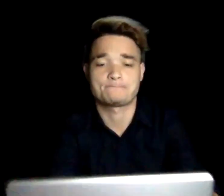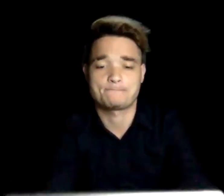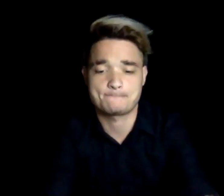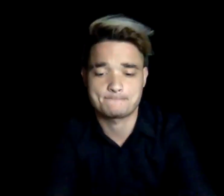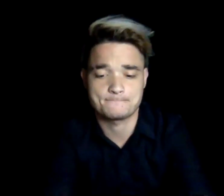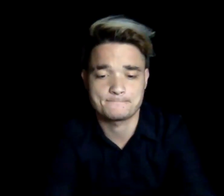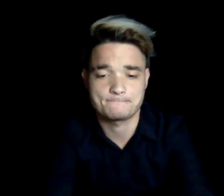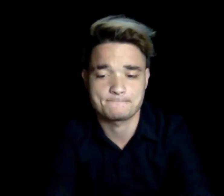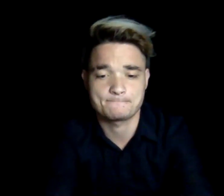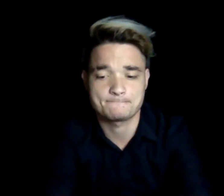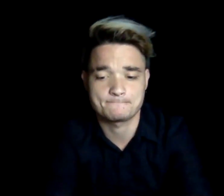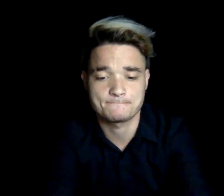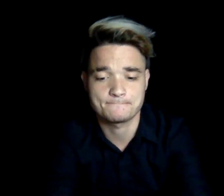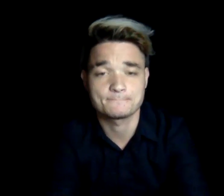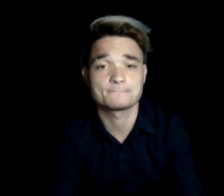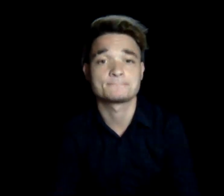There's my interpreting team.